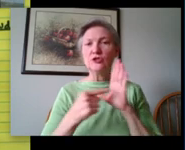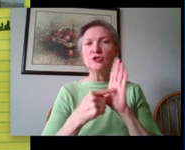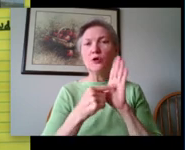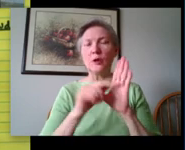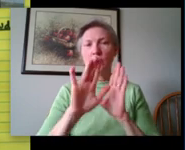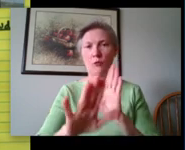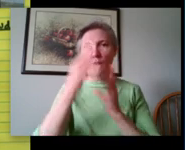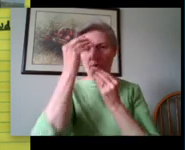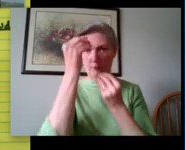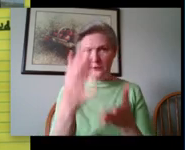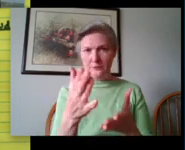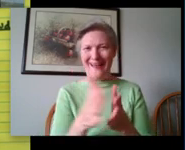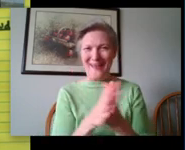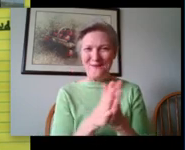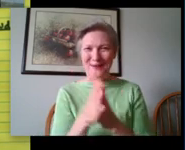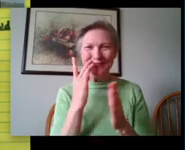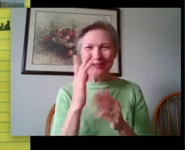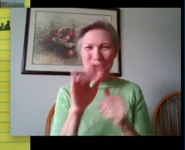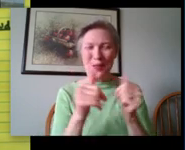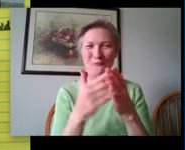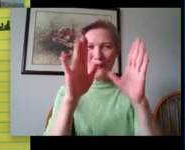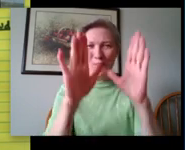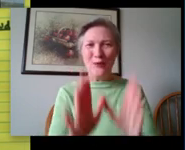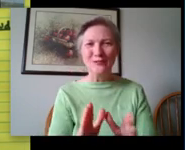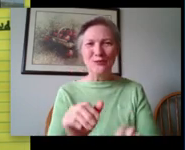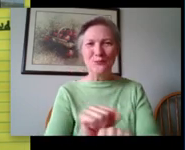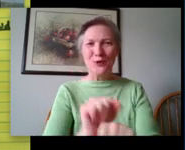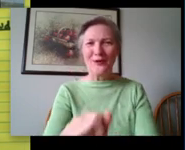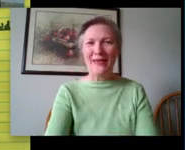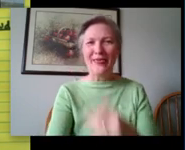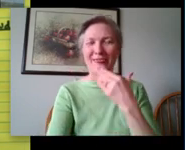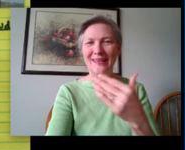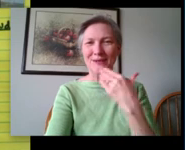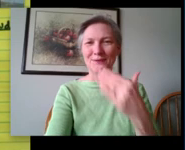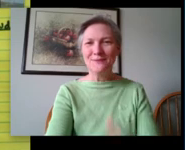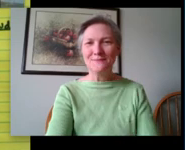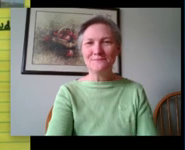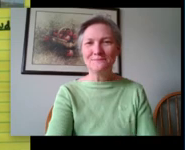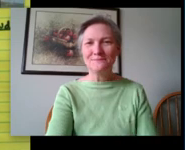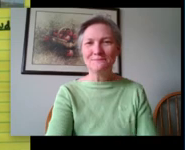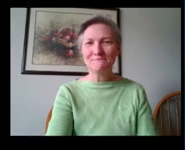your data. And I cannot wait to see all of your awesome work. Thanks, guys.